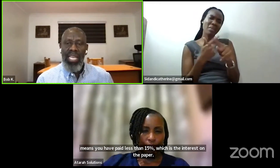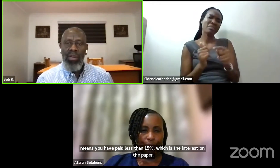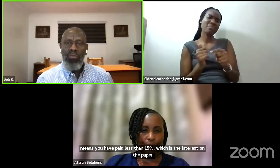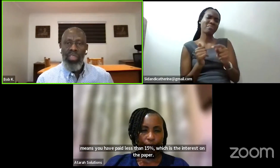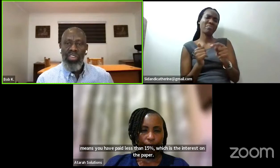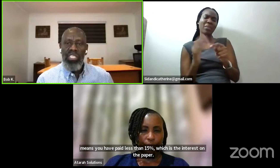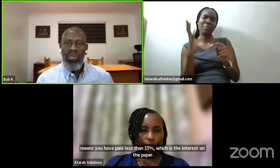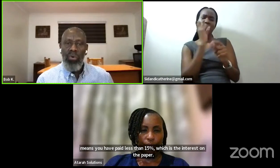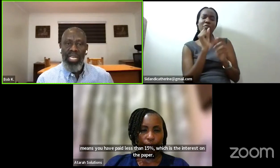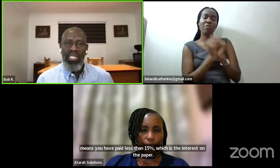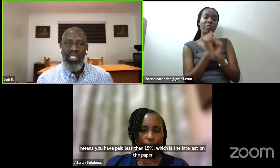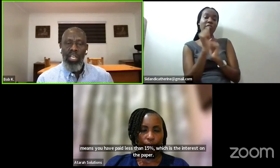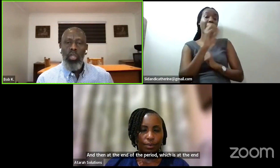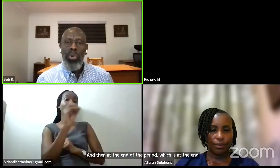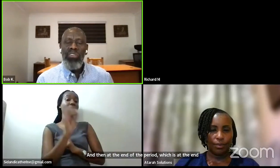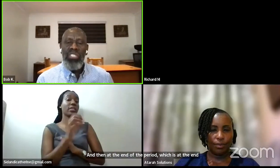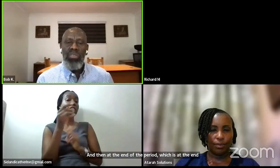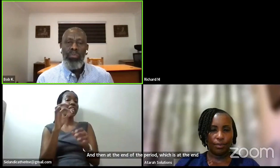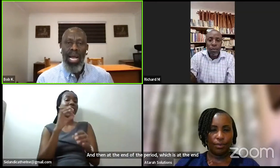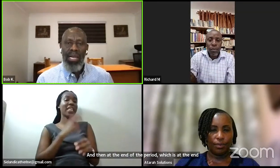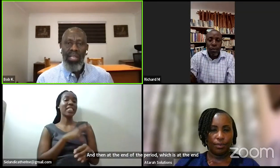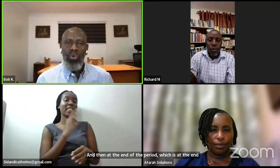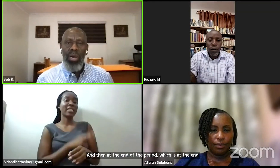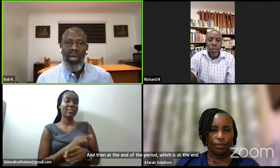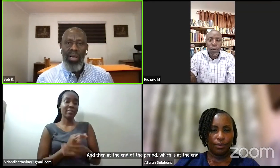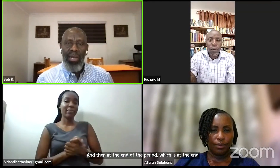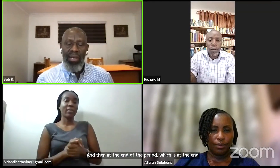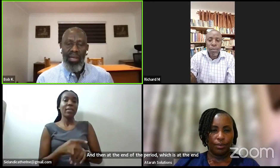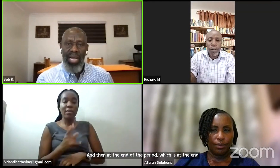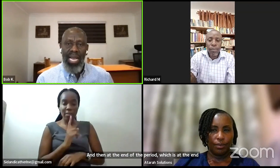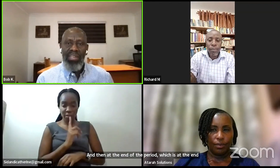which is at the end of the 364 days, you will receive back your